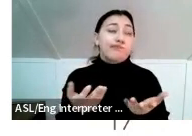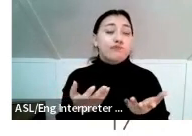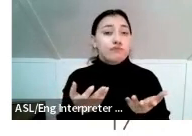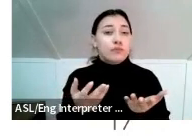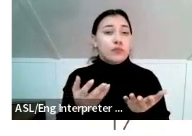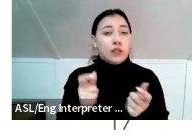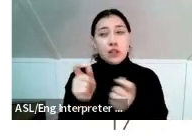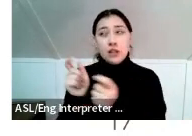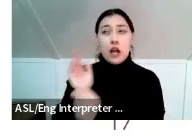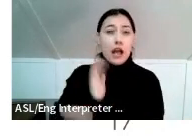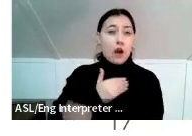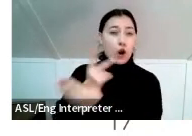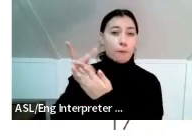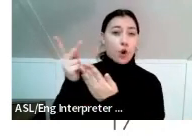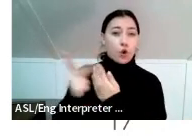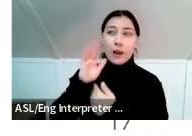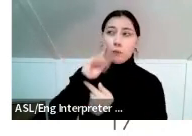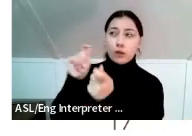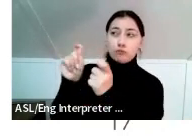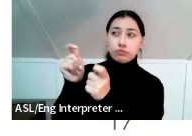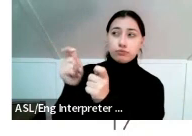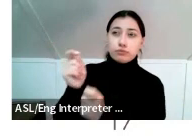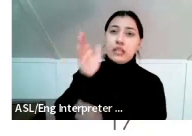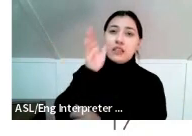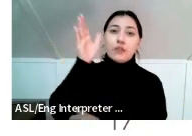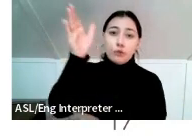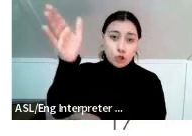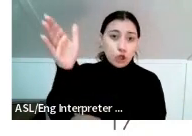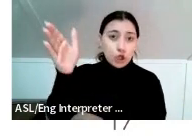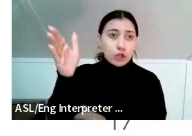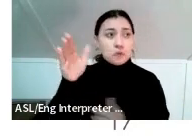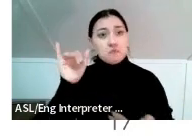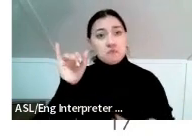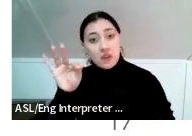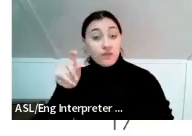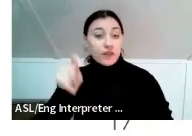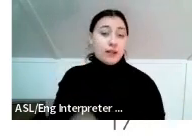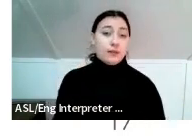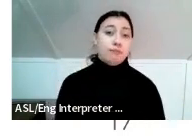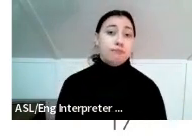revisions to the program in future years if we determine that's necessary.